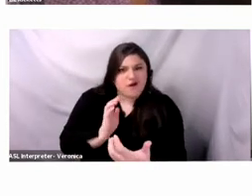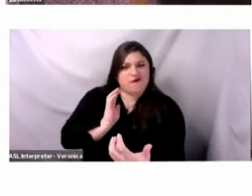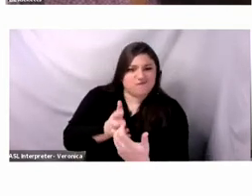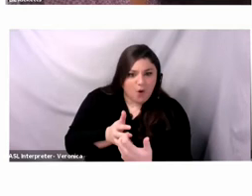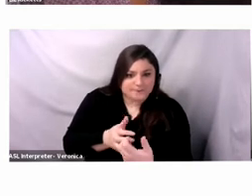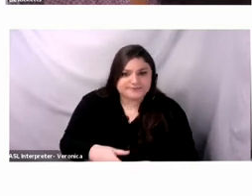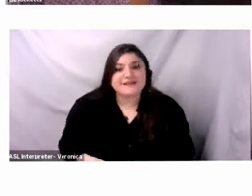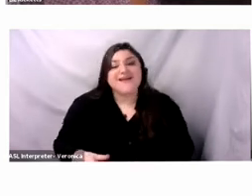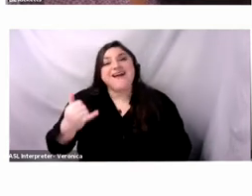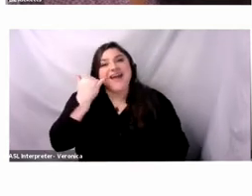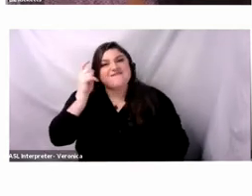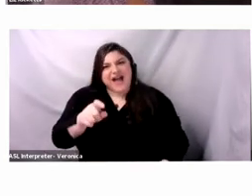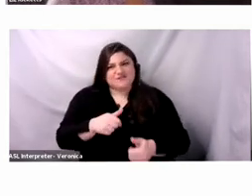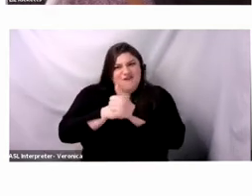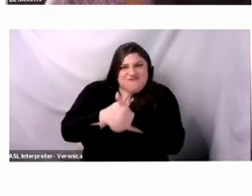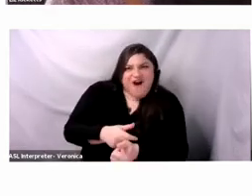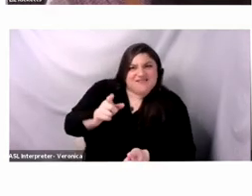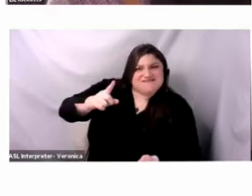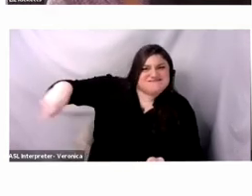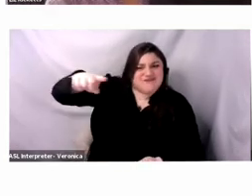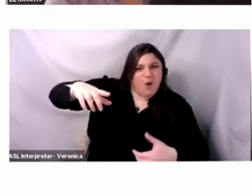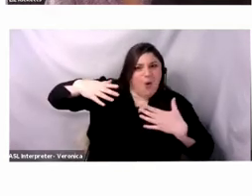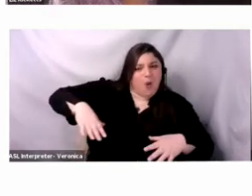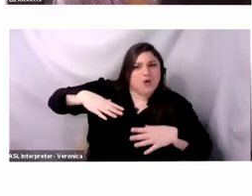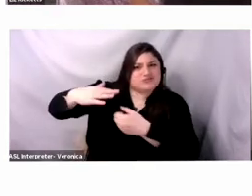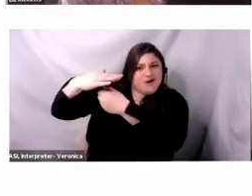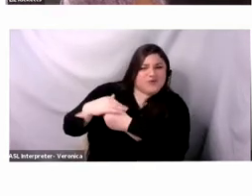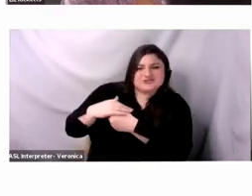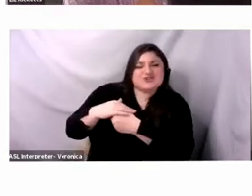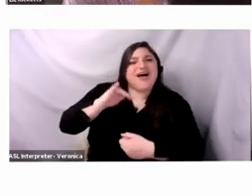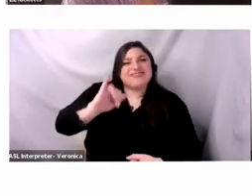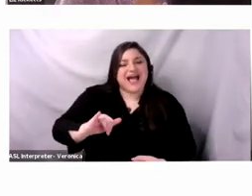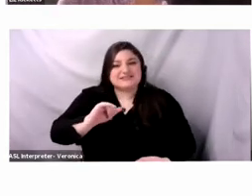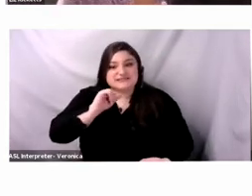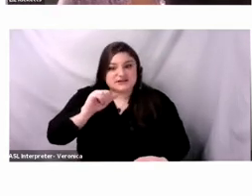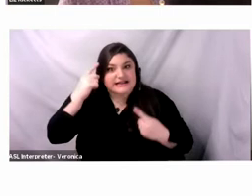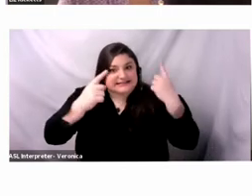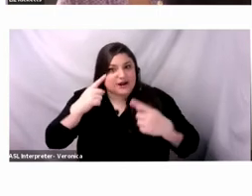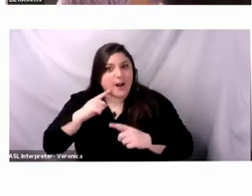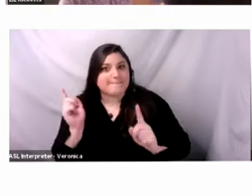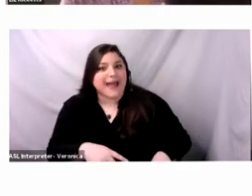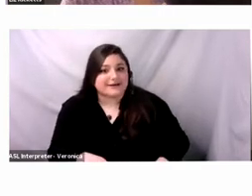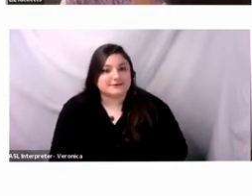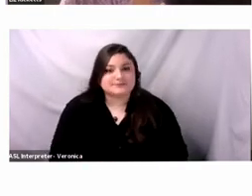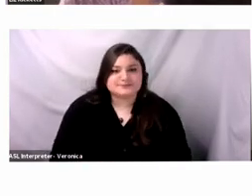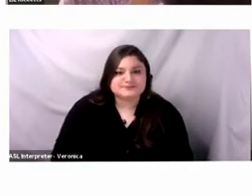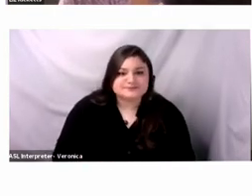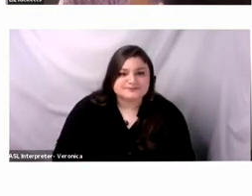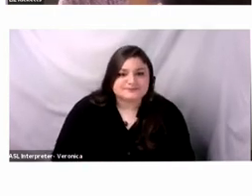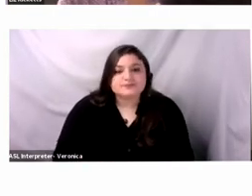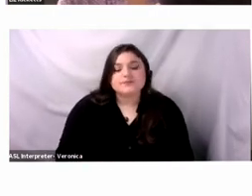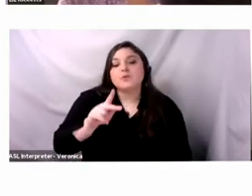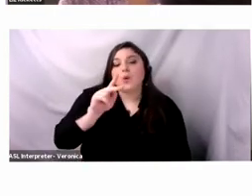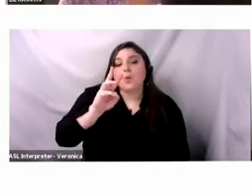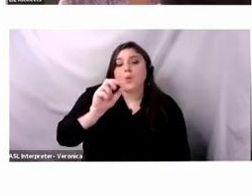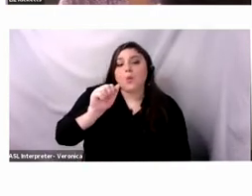demand by the oppressed. Kwame Nkrumah, Ghana's first president and a Pan-African visionary who planned to unite